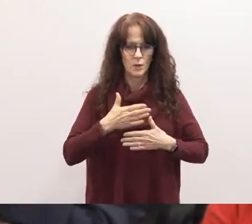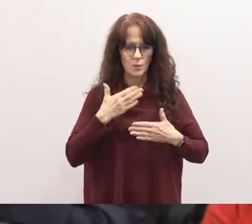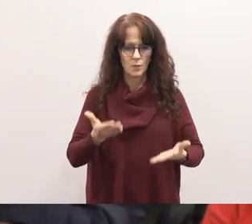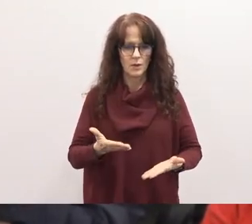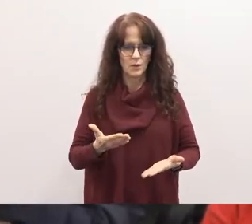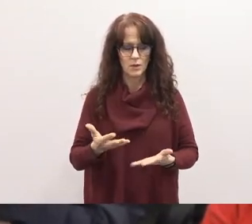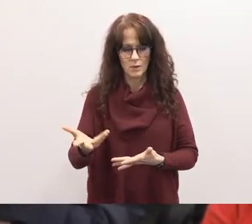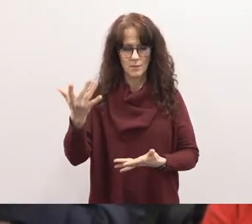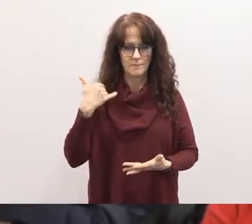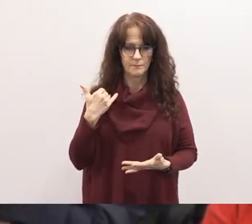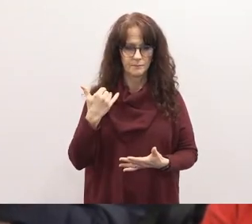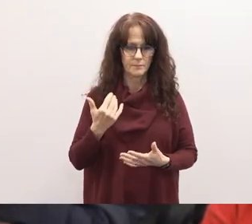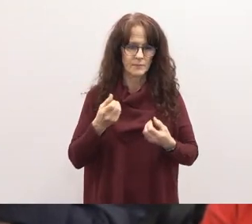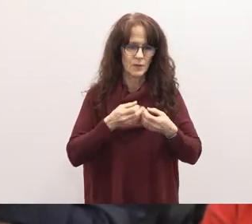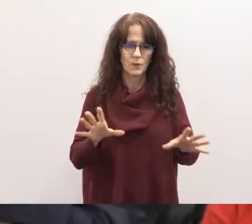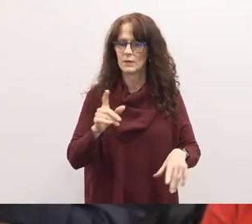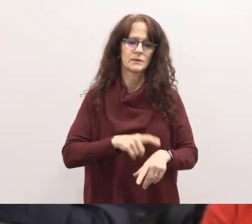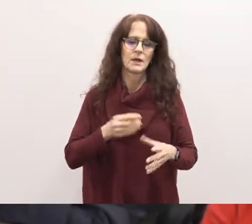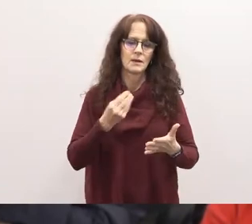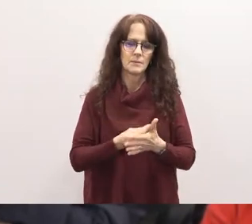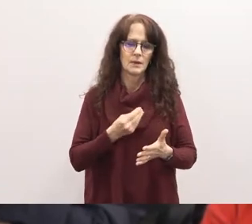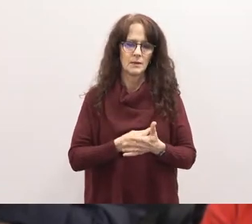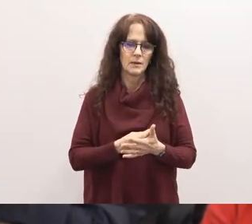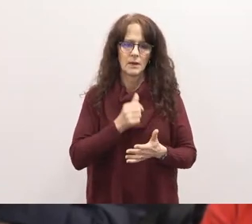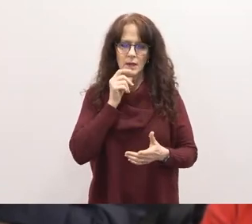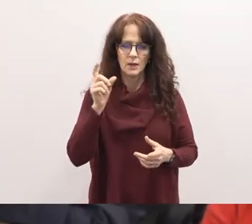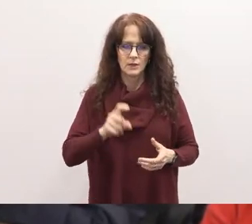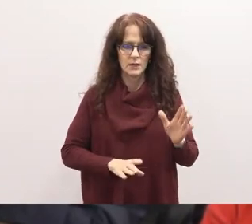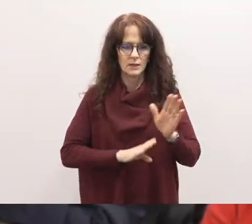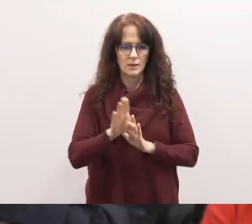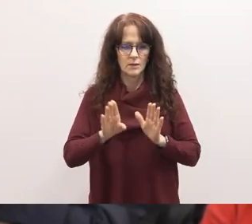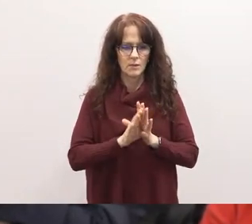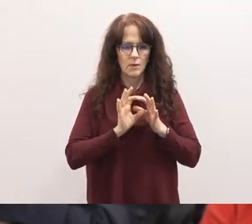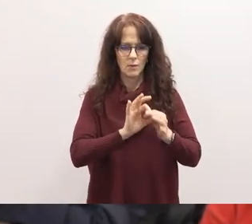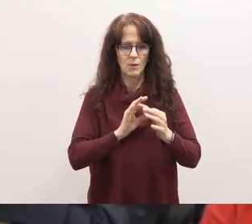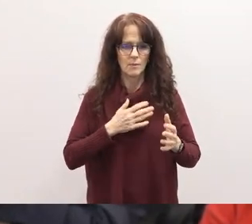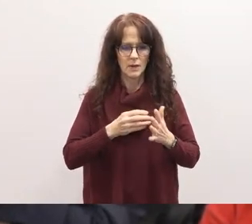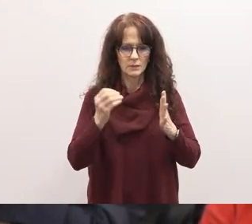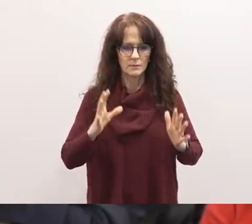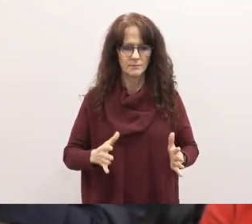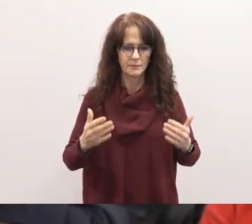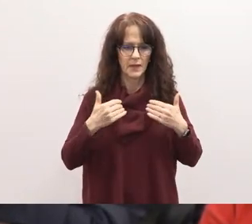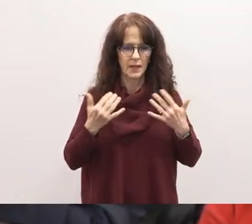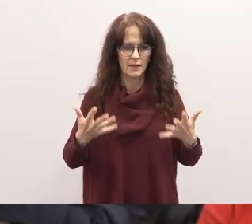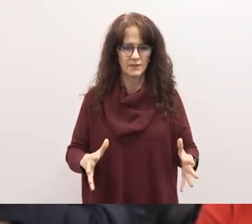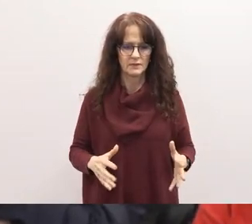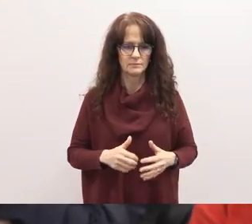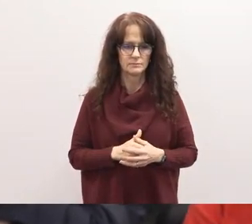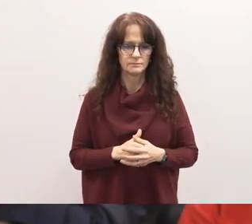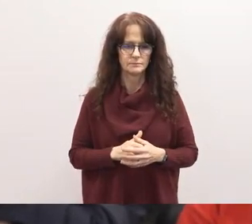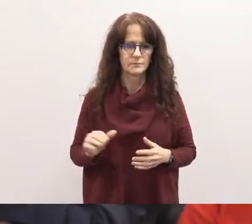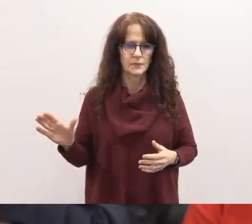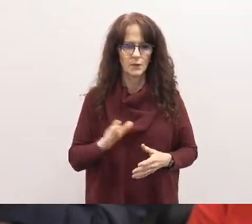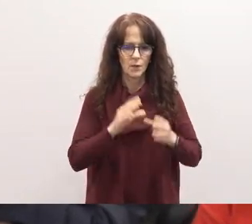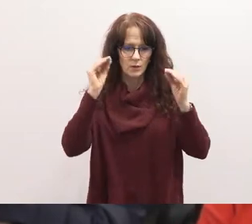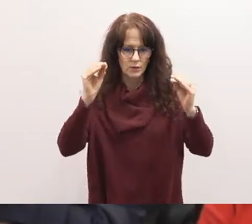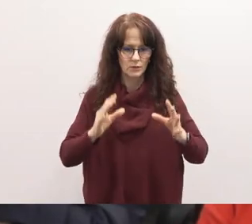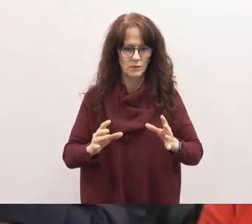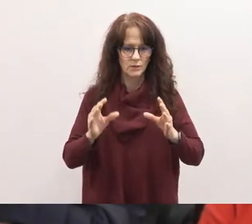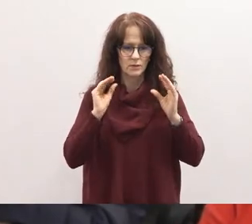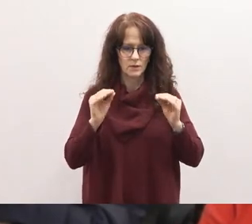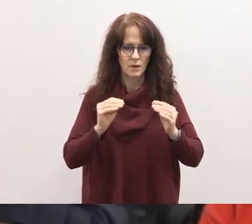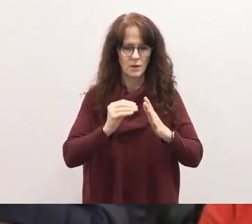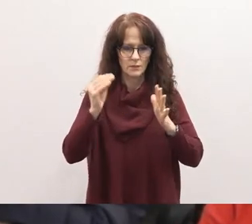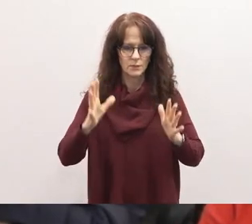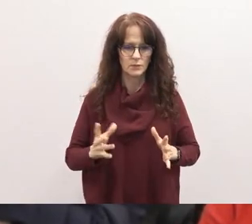a couple years back. It was a waste of time and money. I don't need to develop a rapport with my students. I have it. Your instructors haven't taught the